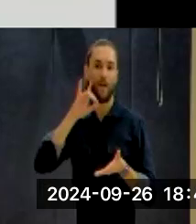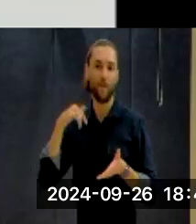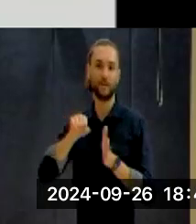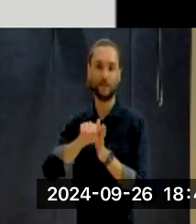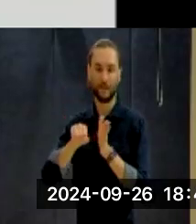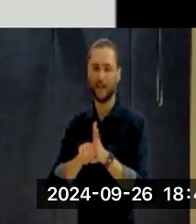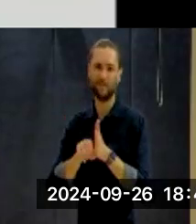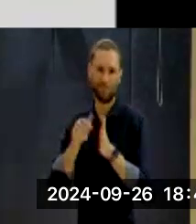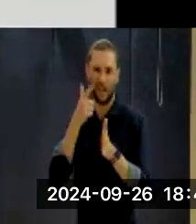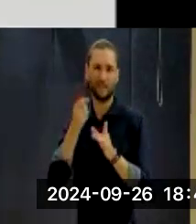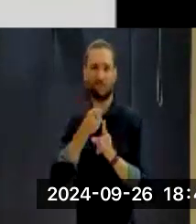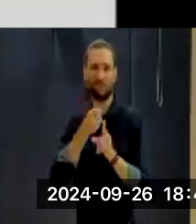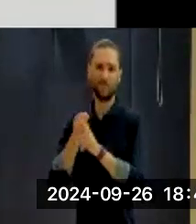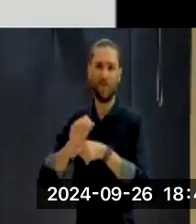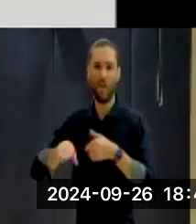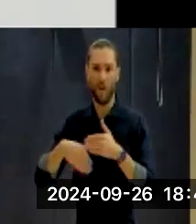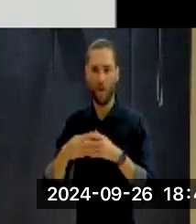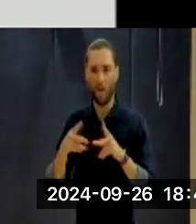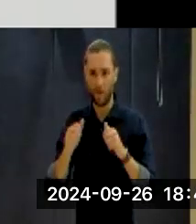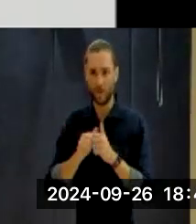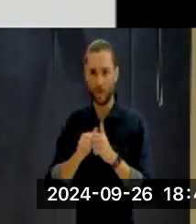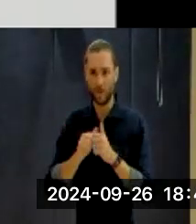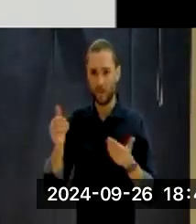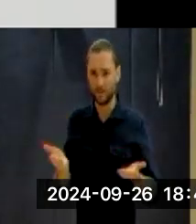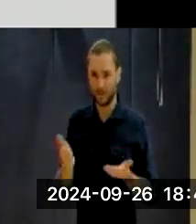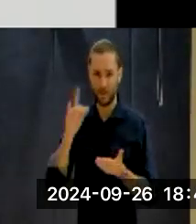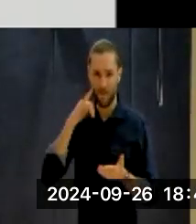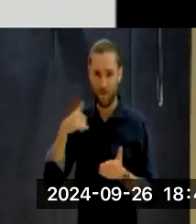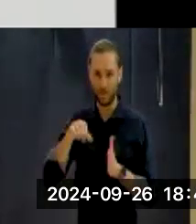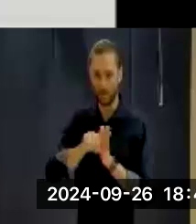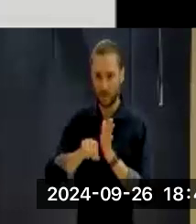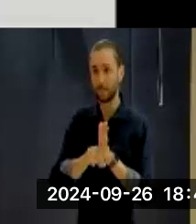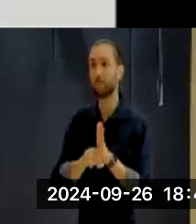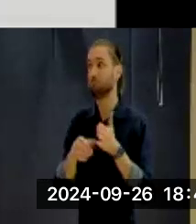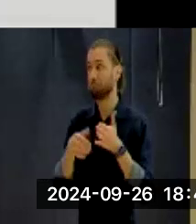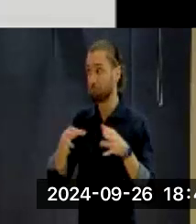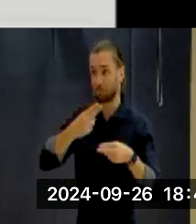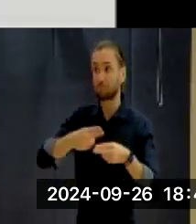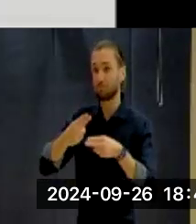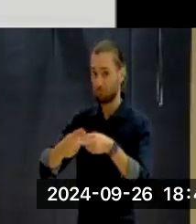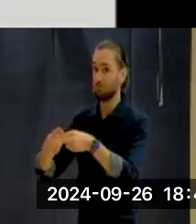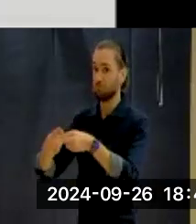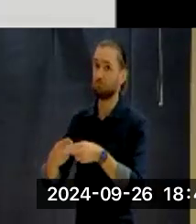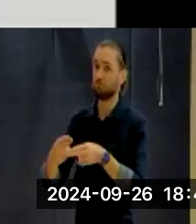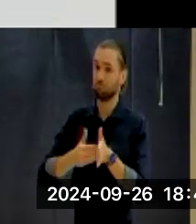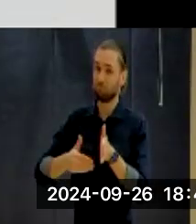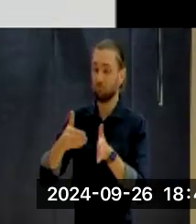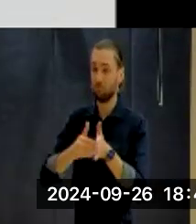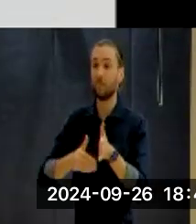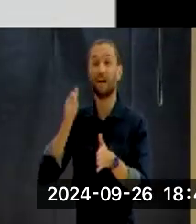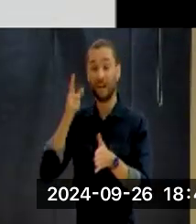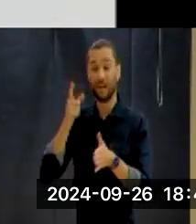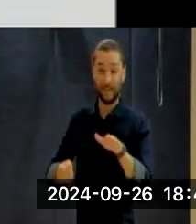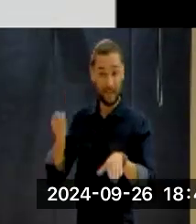disabilities. And as has been mentioned several times so far this evening, the importance of having people with lived experience front